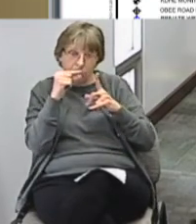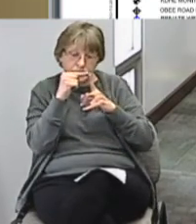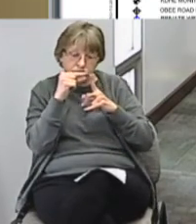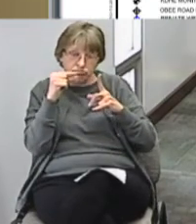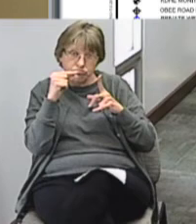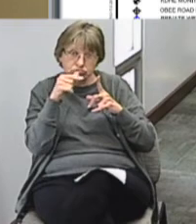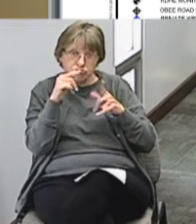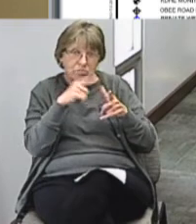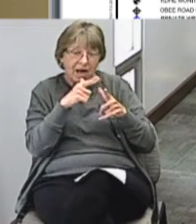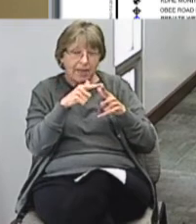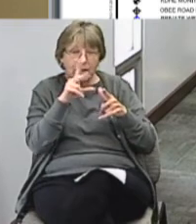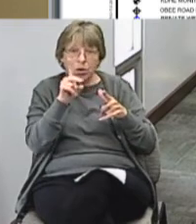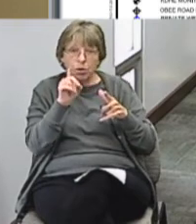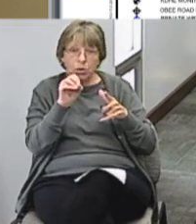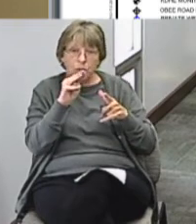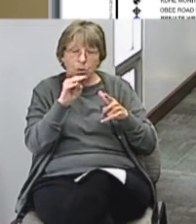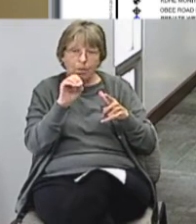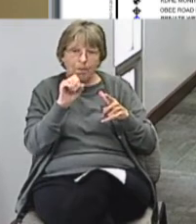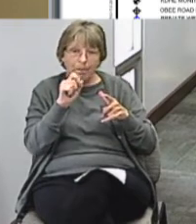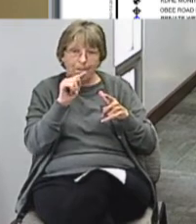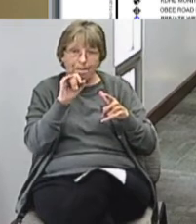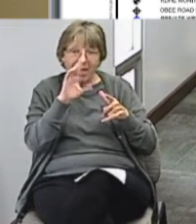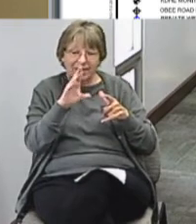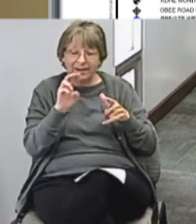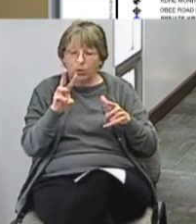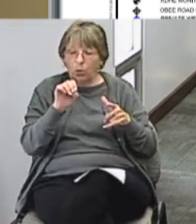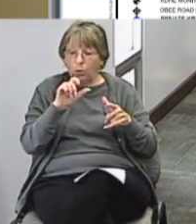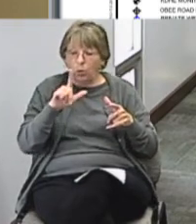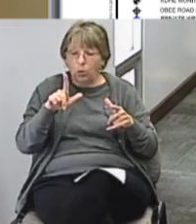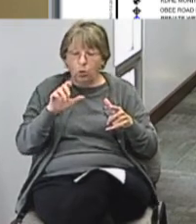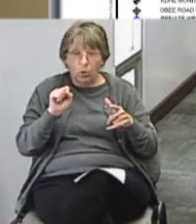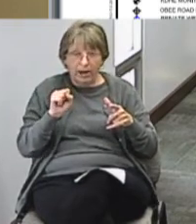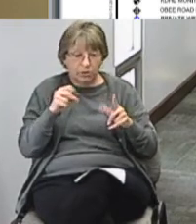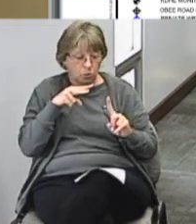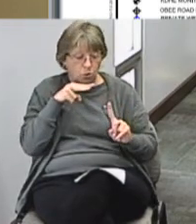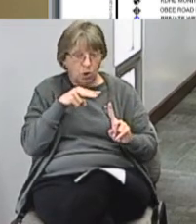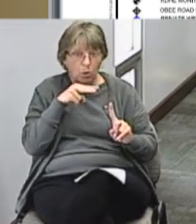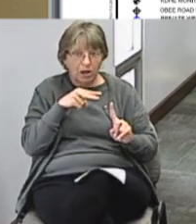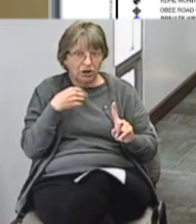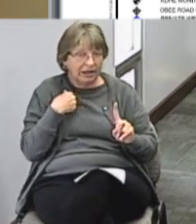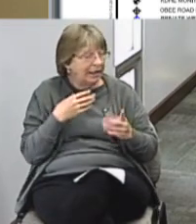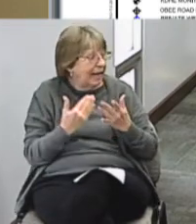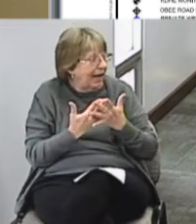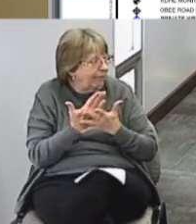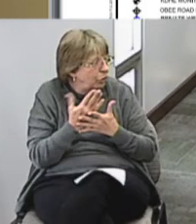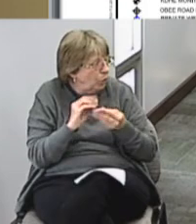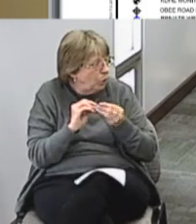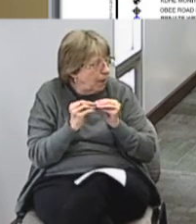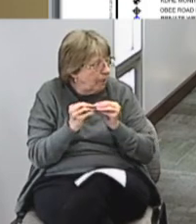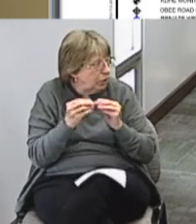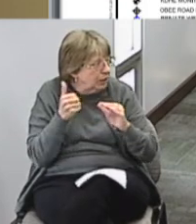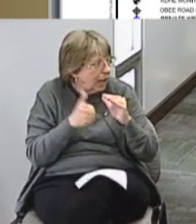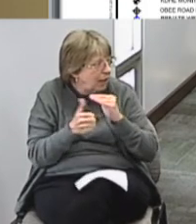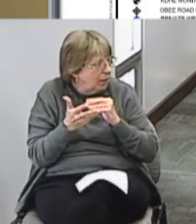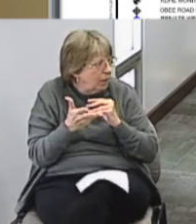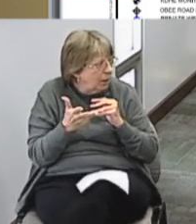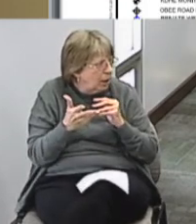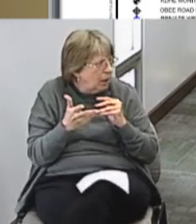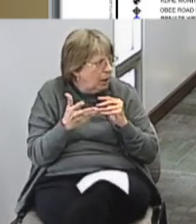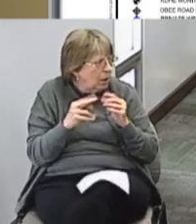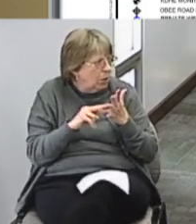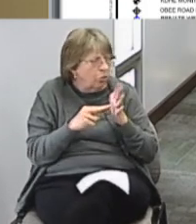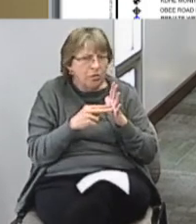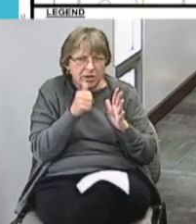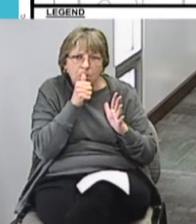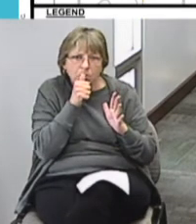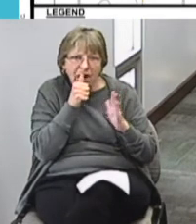there's some domestic wells that we're also monitoring, and they've got the blue numbers under them. And when you say domestic, they're privately owned then?